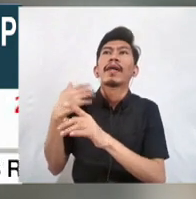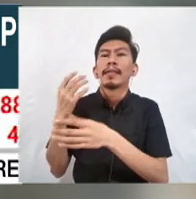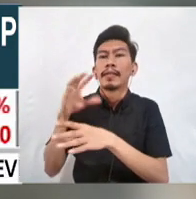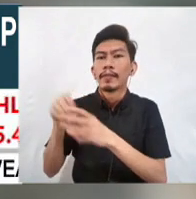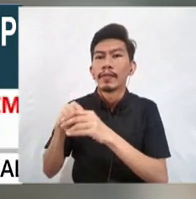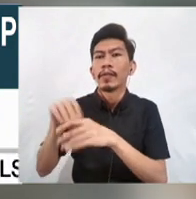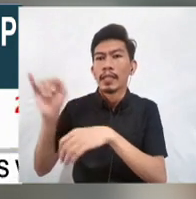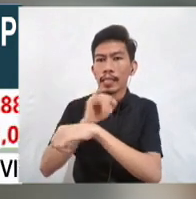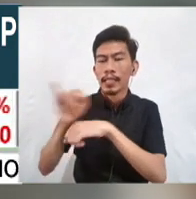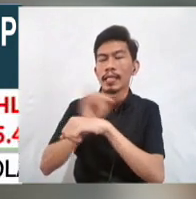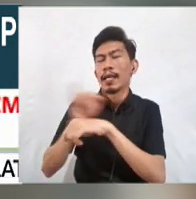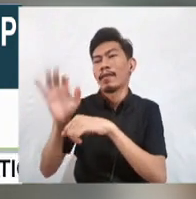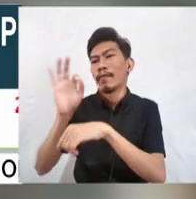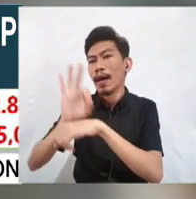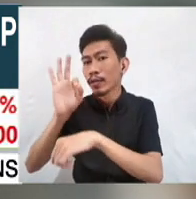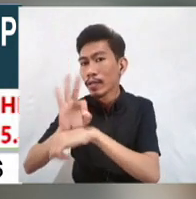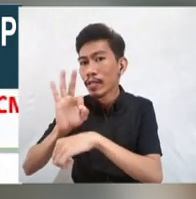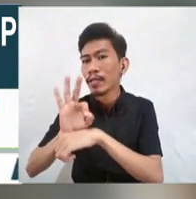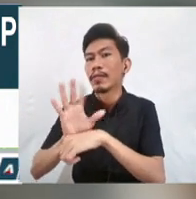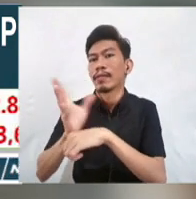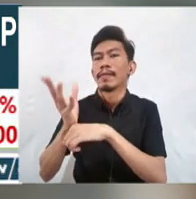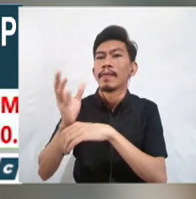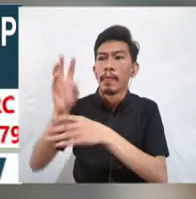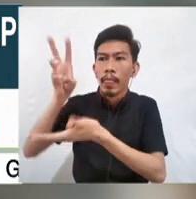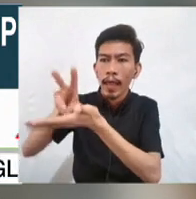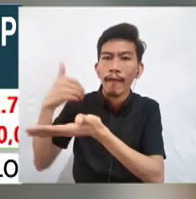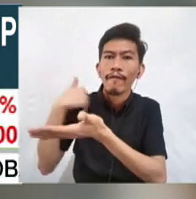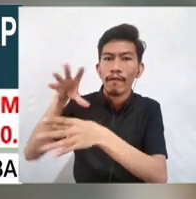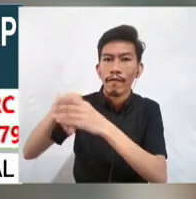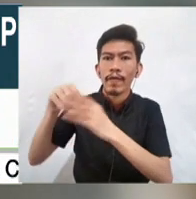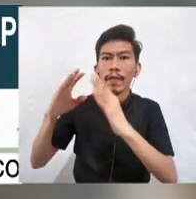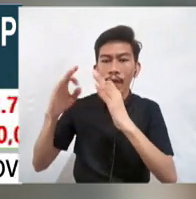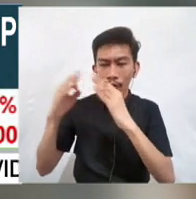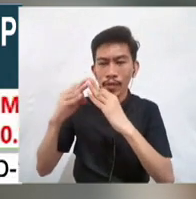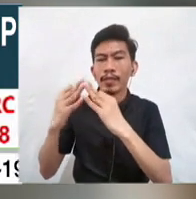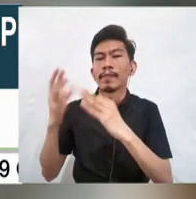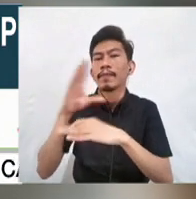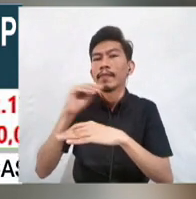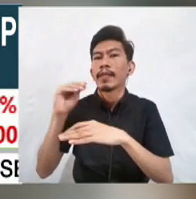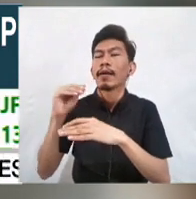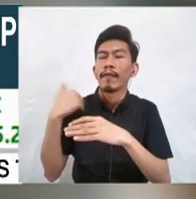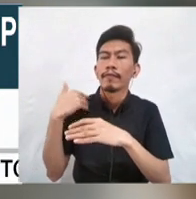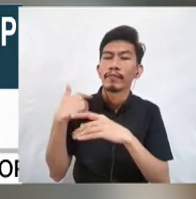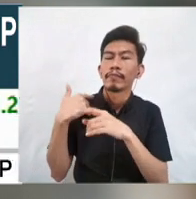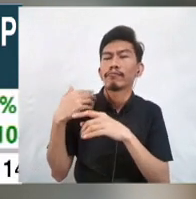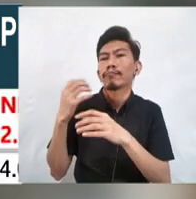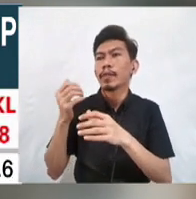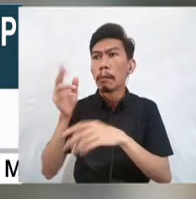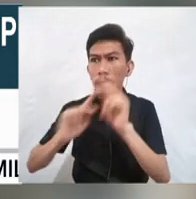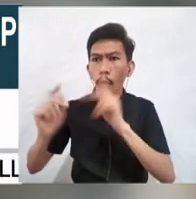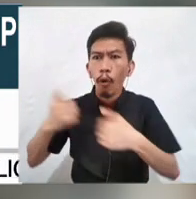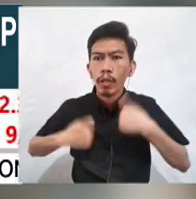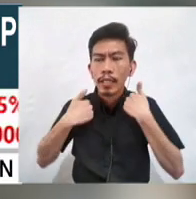where the factories, the industries will be located, and then it will have a commercial area and a residential area. So we